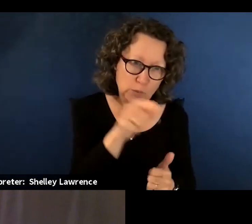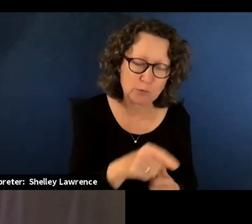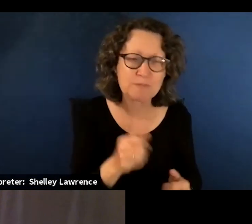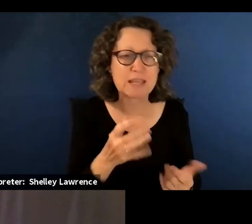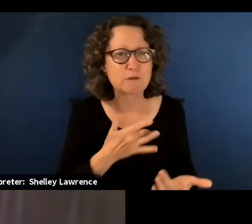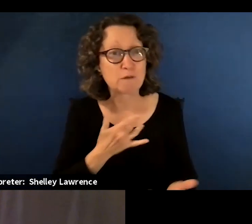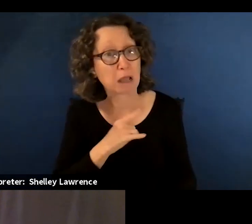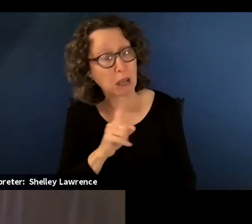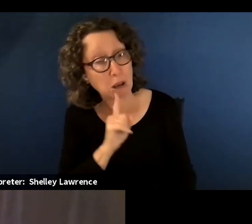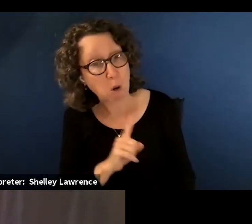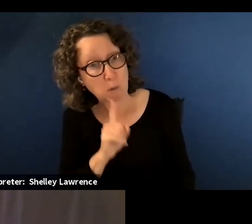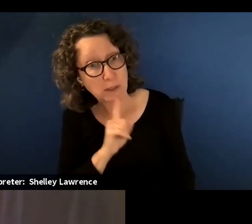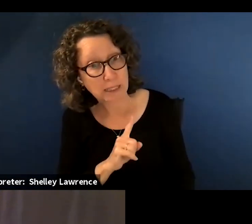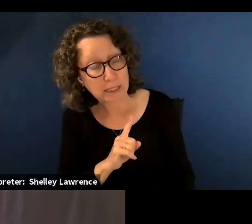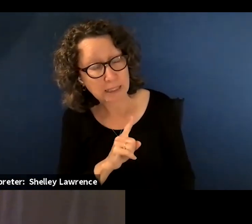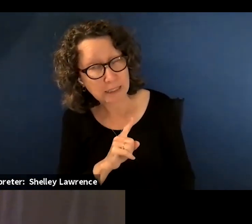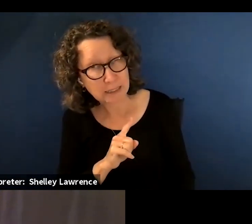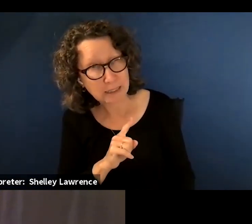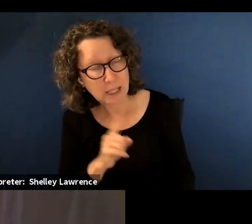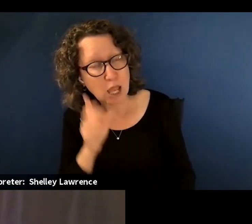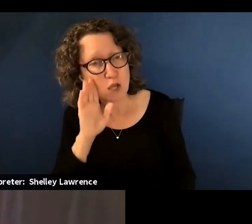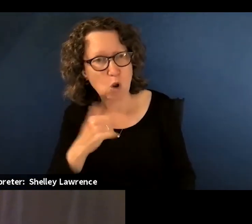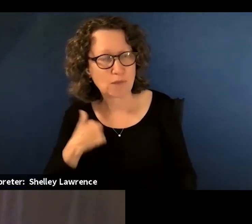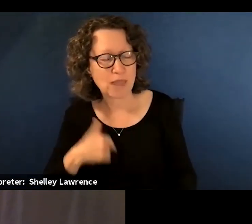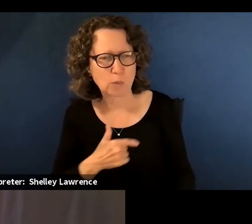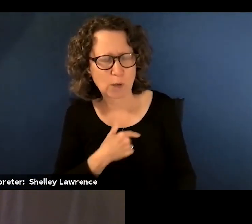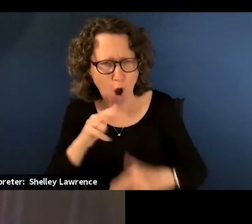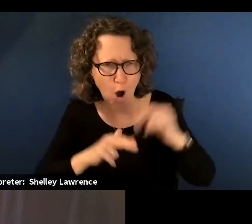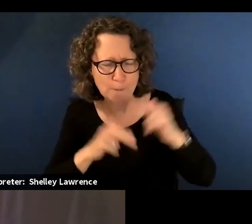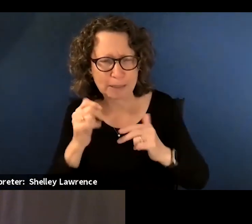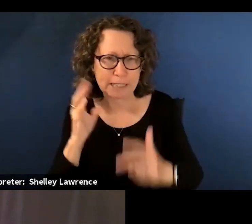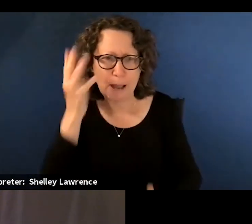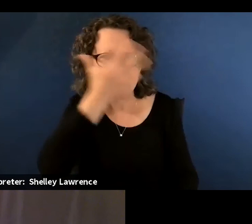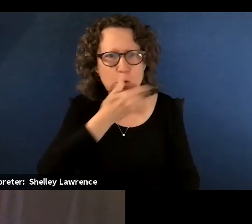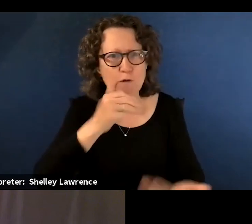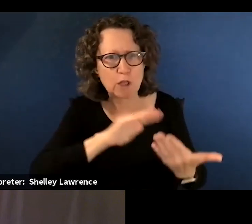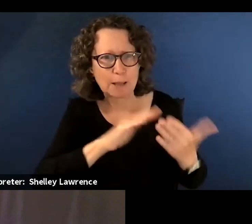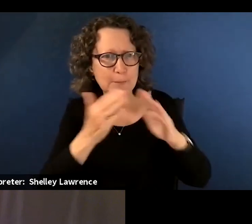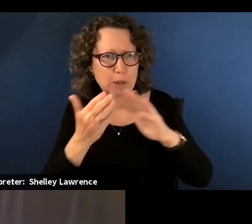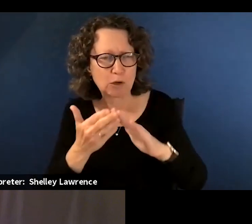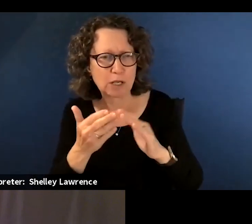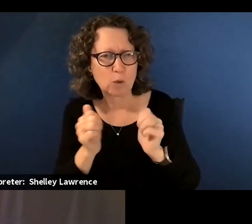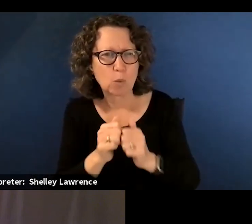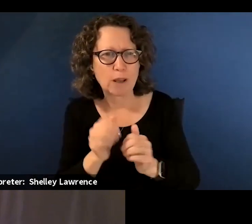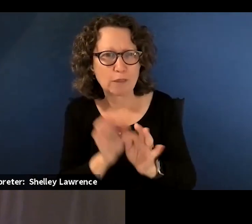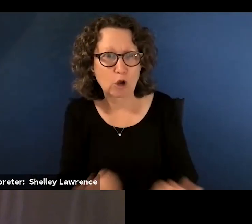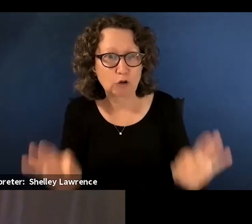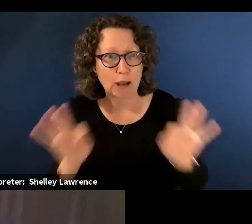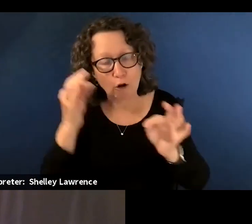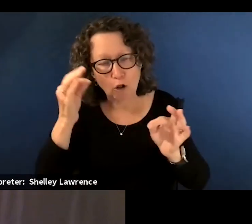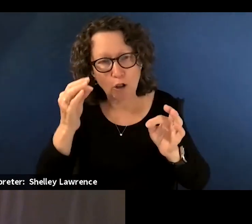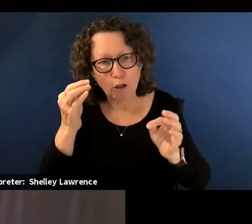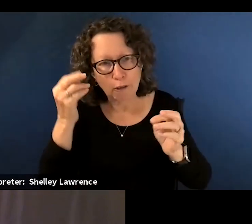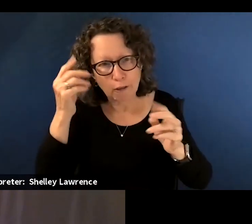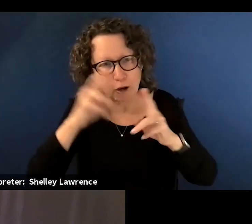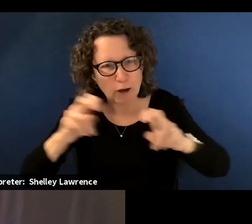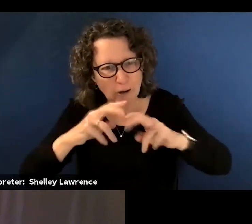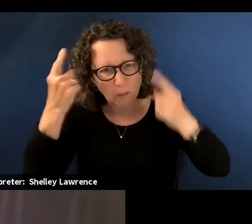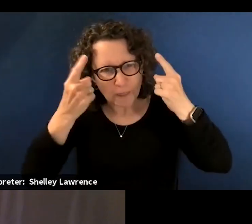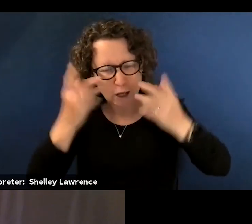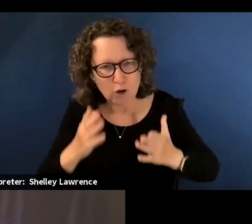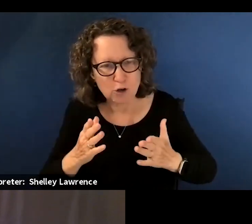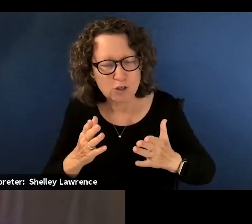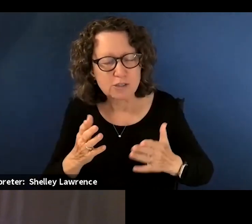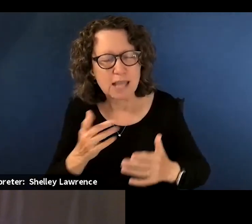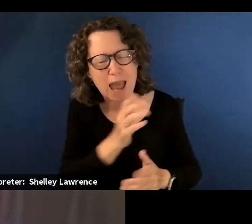feel lonely on your decision, know that we are building a beautiful community with critical thinkers, and you'll be welcomed here.